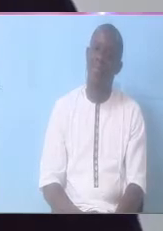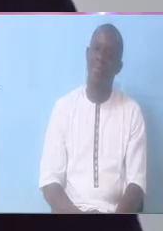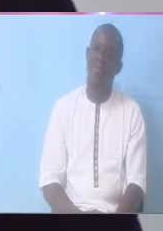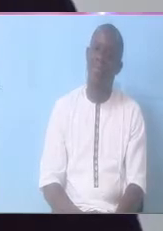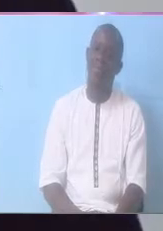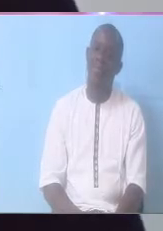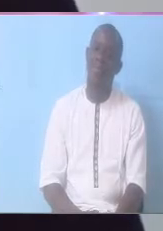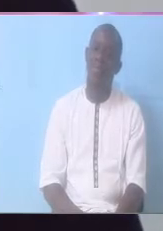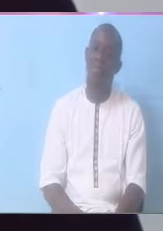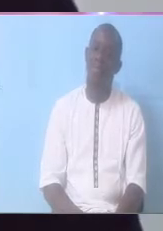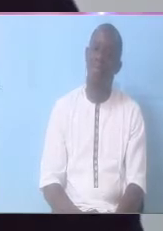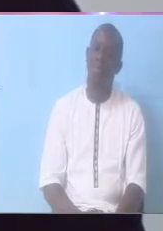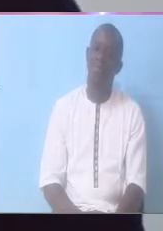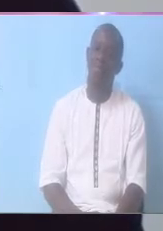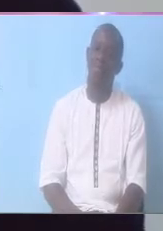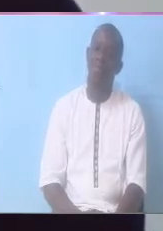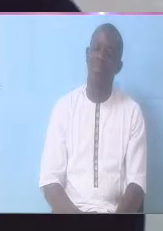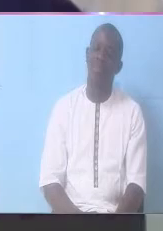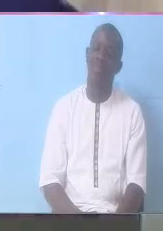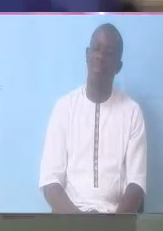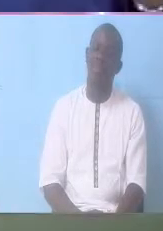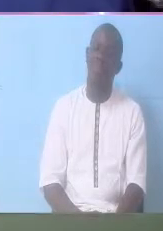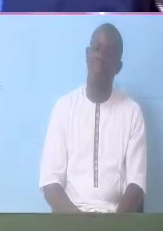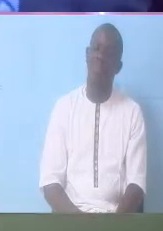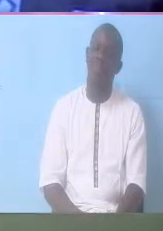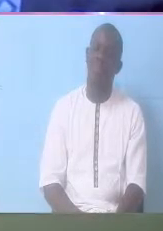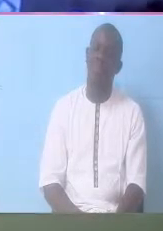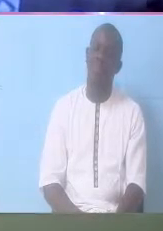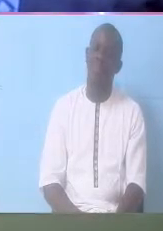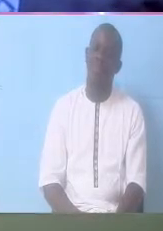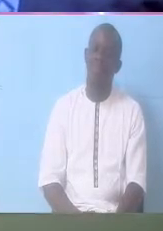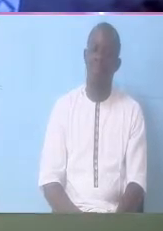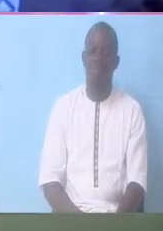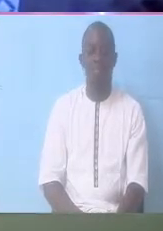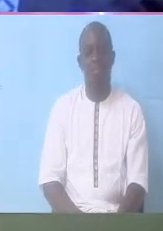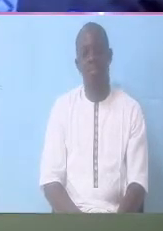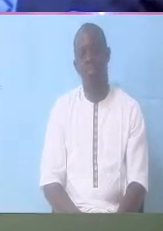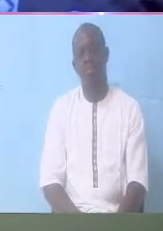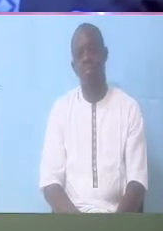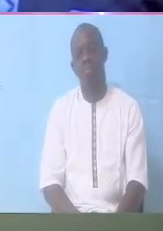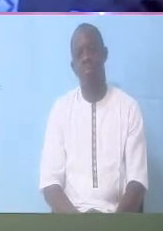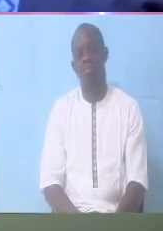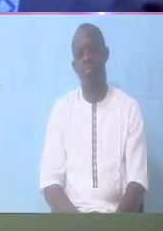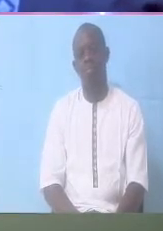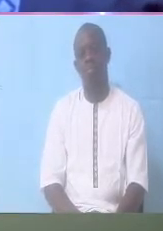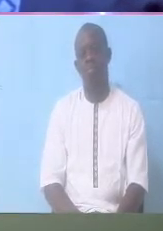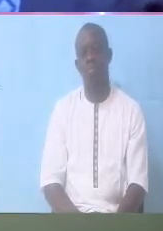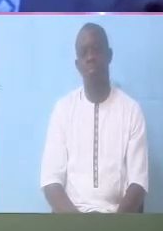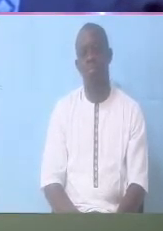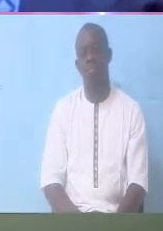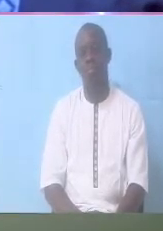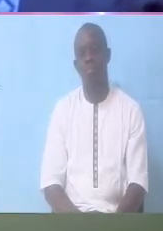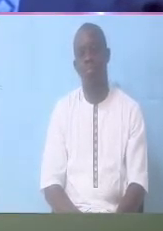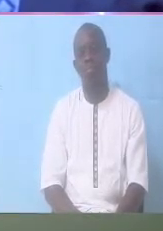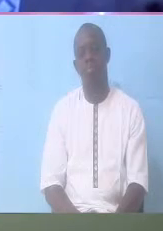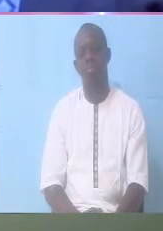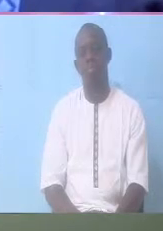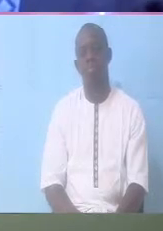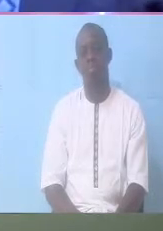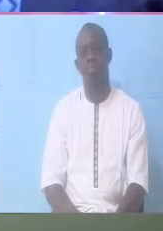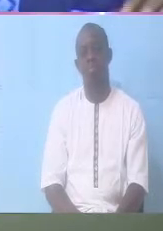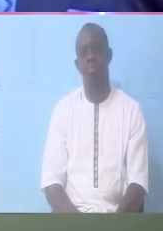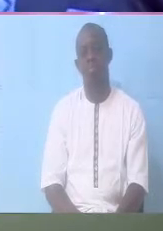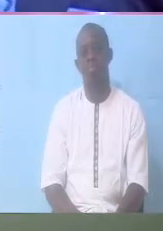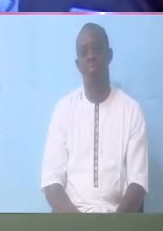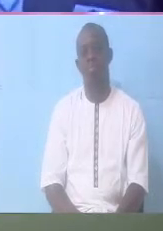said... I believe. But Council, if we want to stay here, we'll stay the whole day sticking. This is something we've passed. We all have to believe they've been killed.